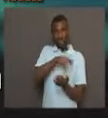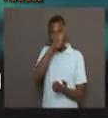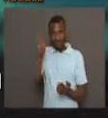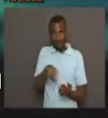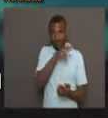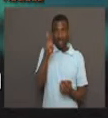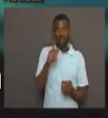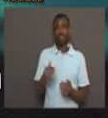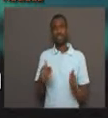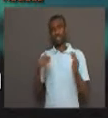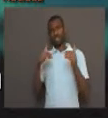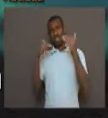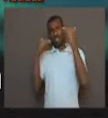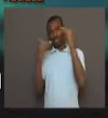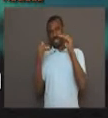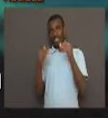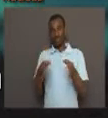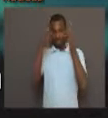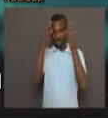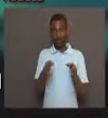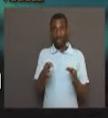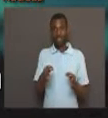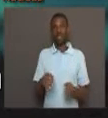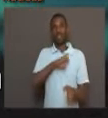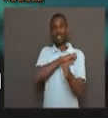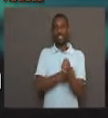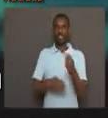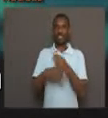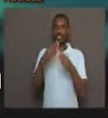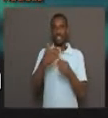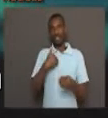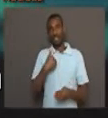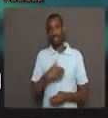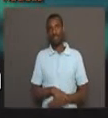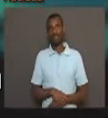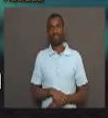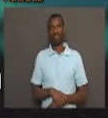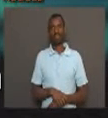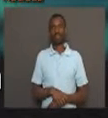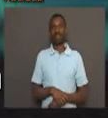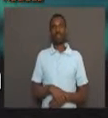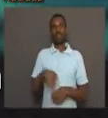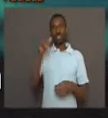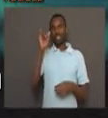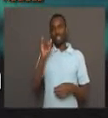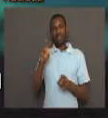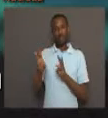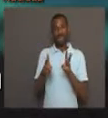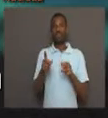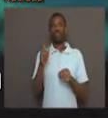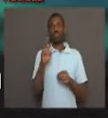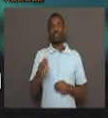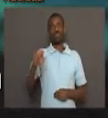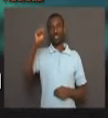energy states and travel along rings or shells at